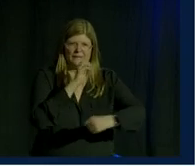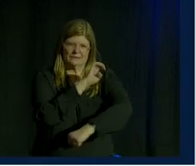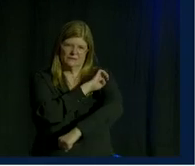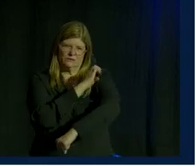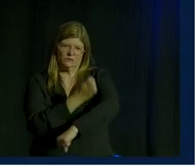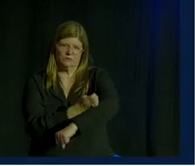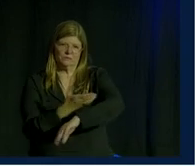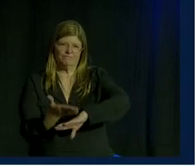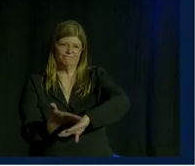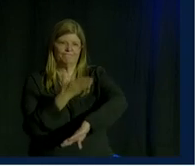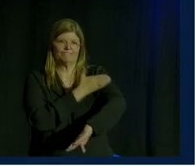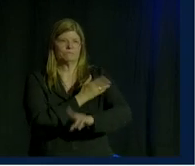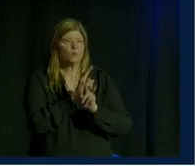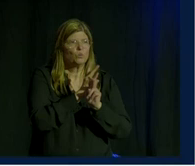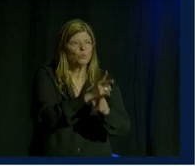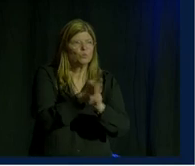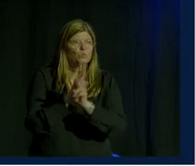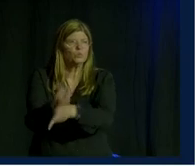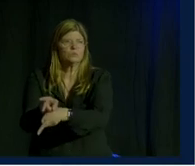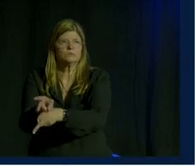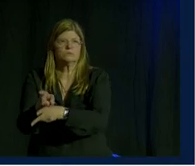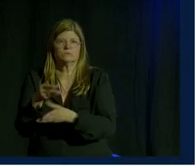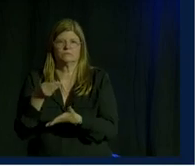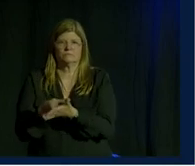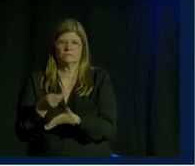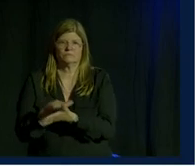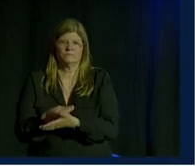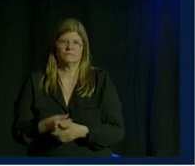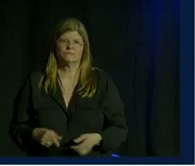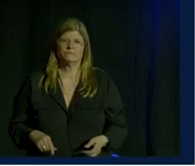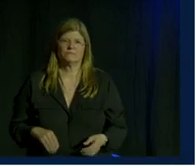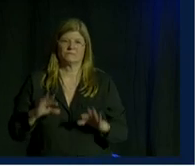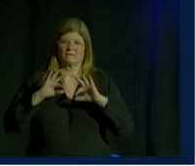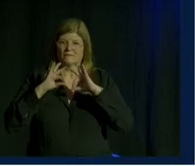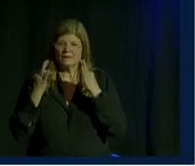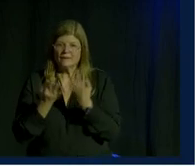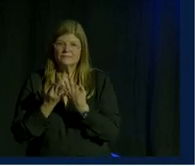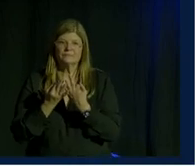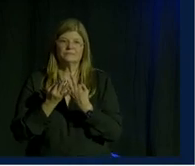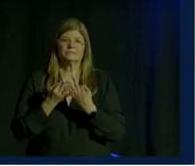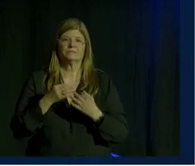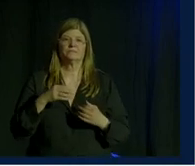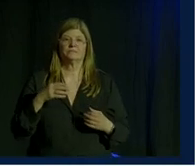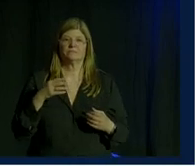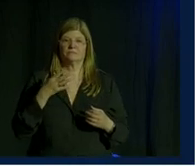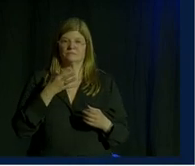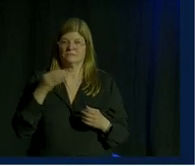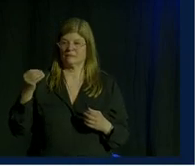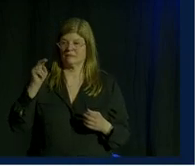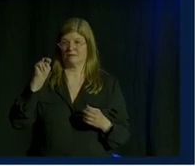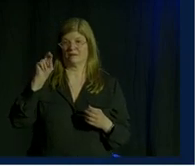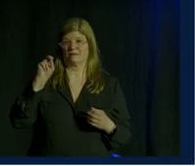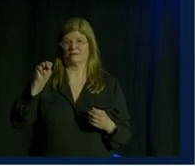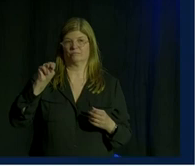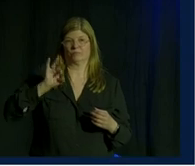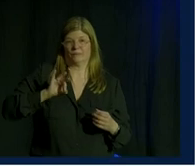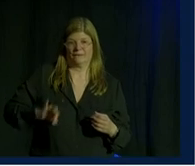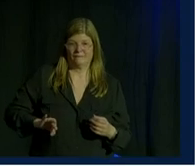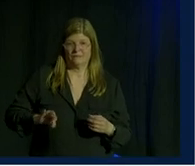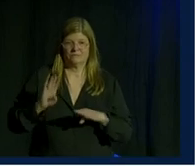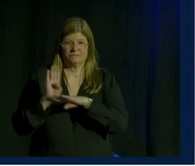commercial buildings, multifamily and nonprofit owned as well. You have loan amounts from $10,000 up to $250,000, rates of 1.99